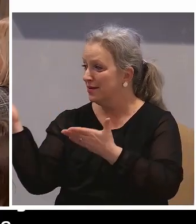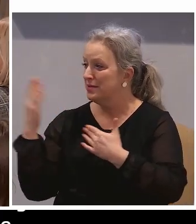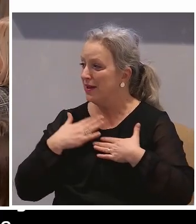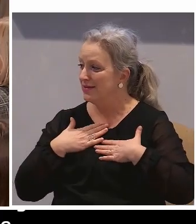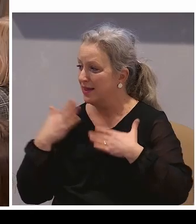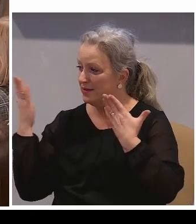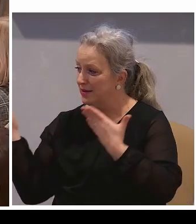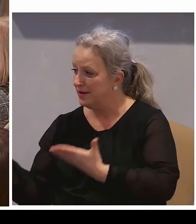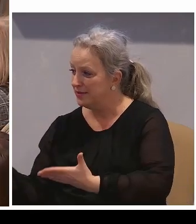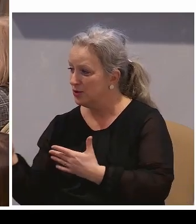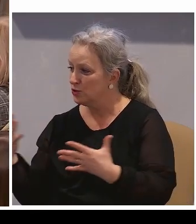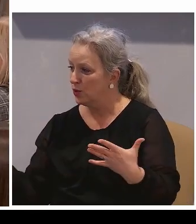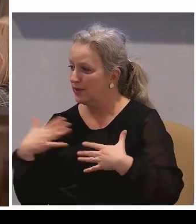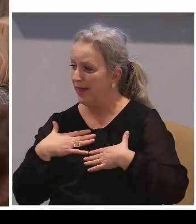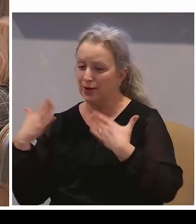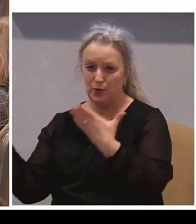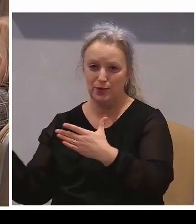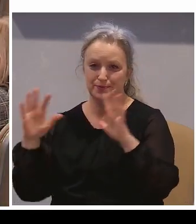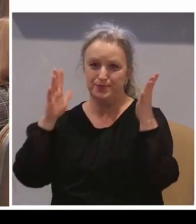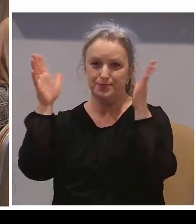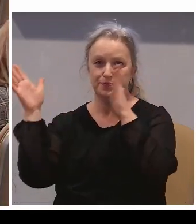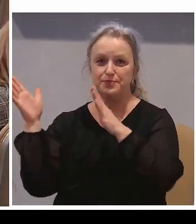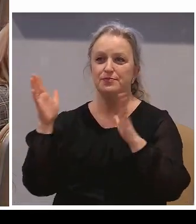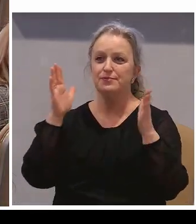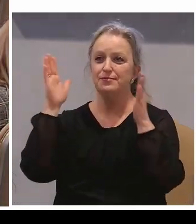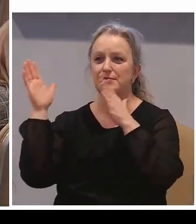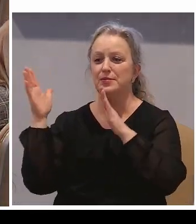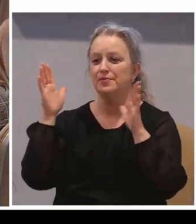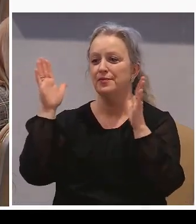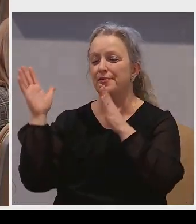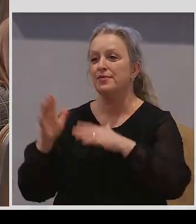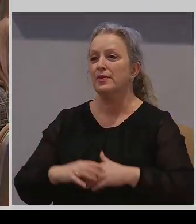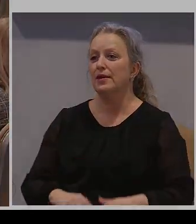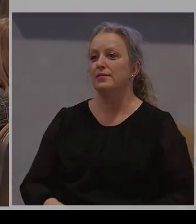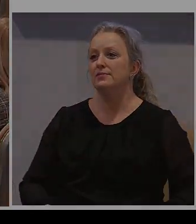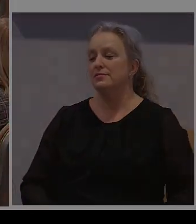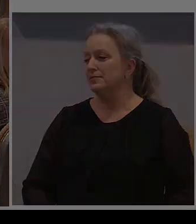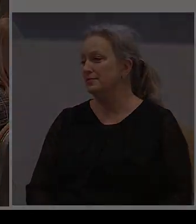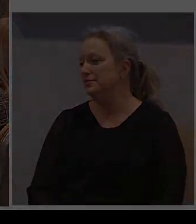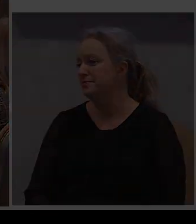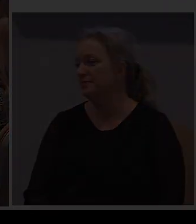me, but südamest, suur tänu. jah. hey, thank you. Thank you. A round of applause.